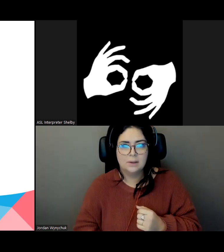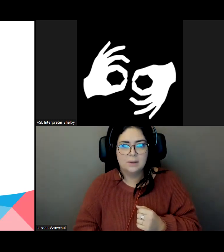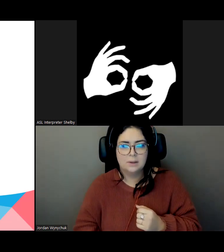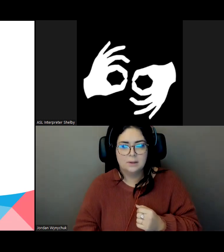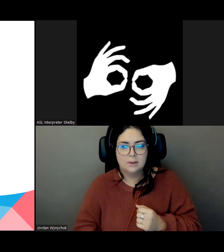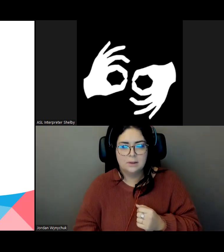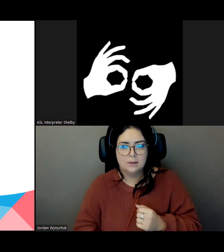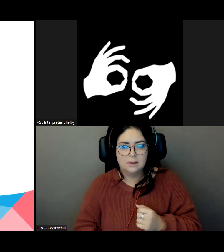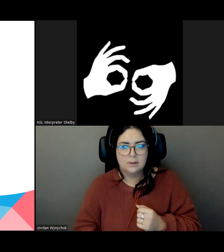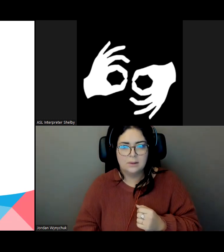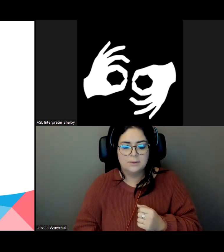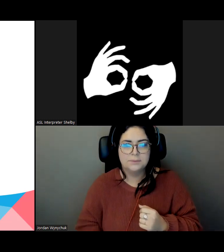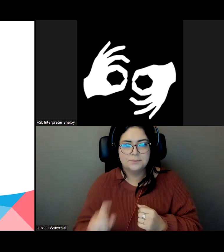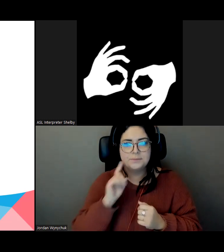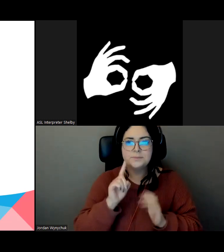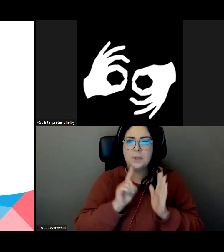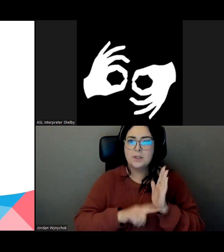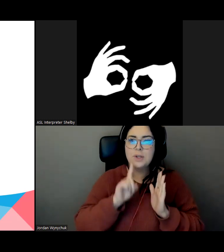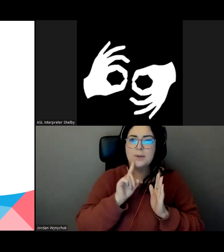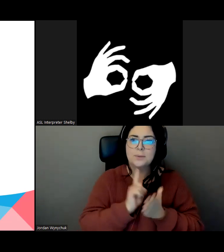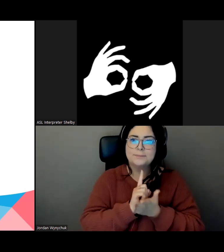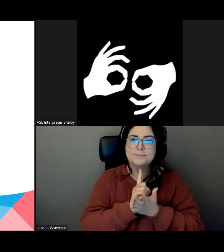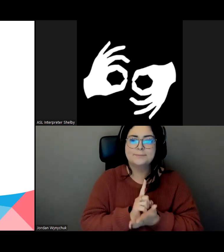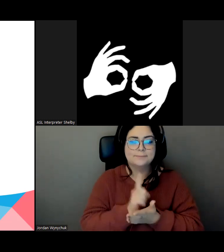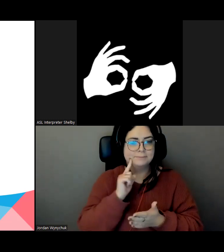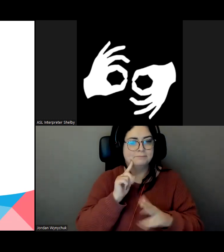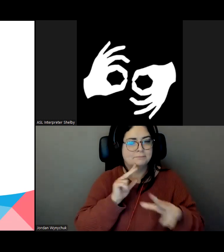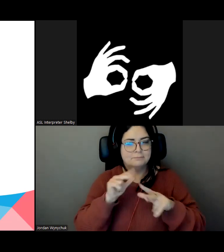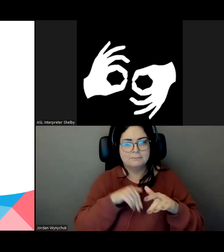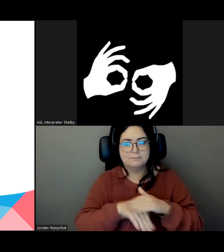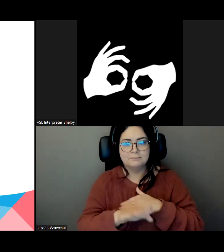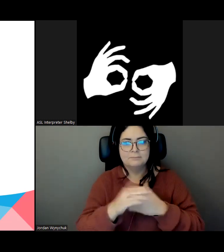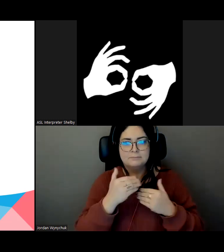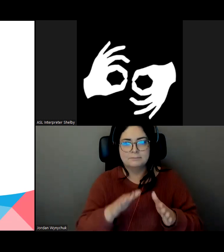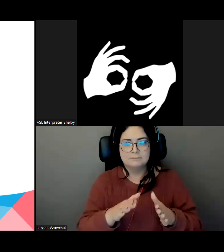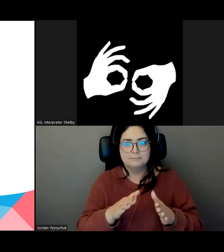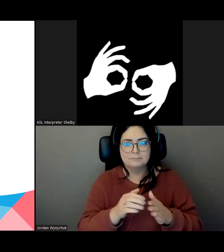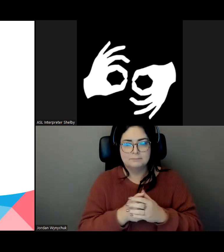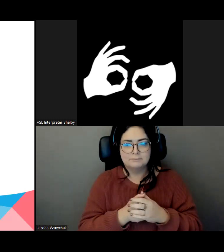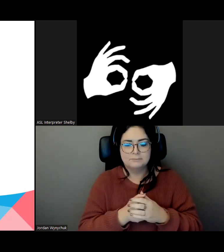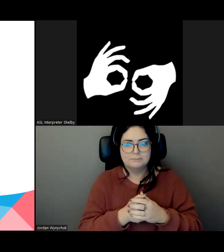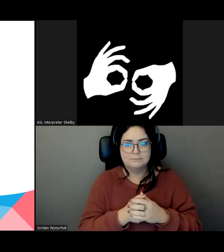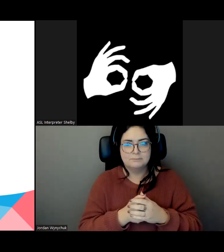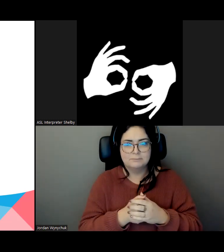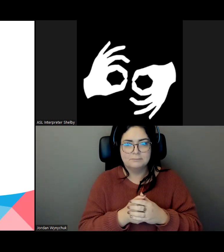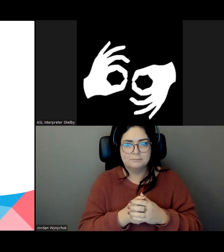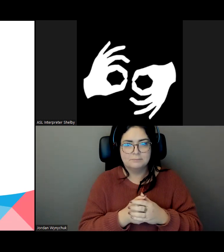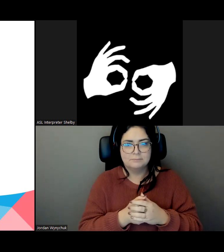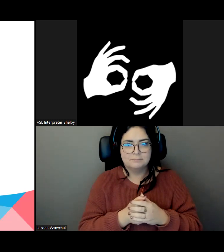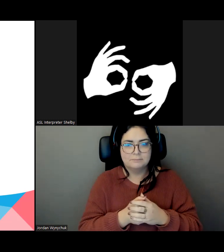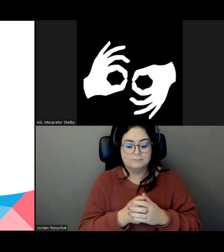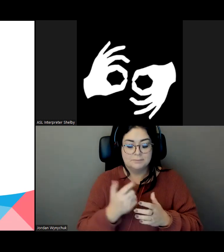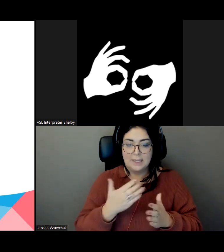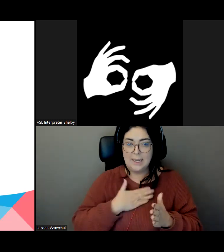for instance, you know, I walk into a lot of rooms and I find that I'm not taken seriously, even in my professional role with Quad as a